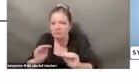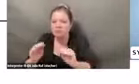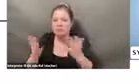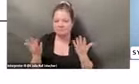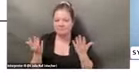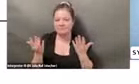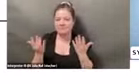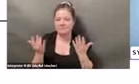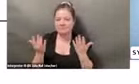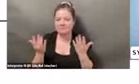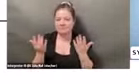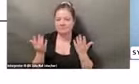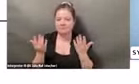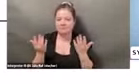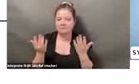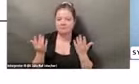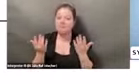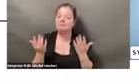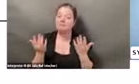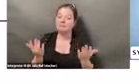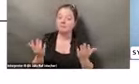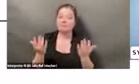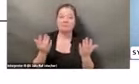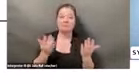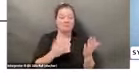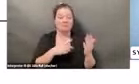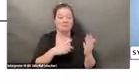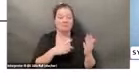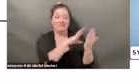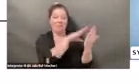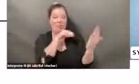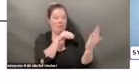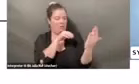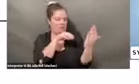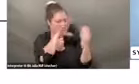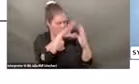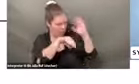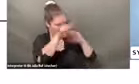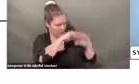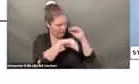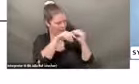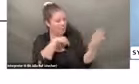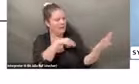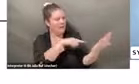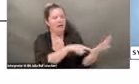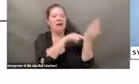usage of this model of learning. First of all, you will find